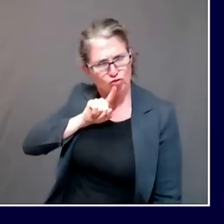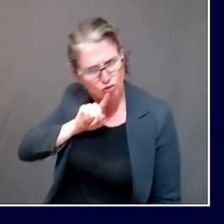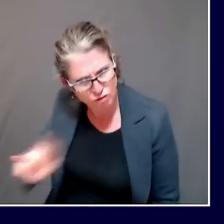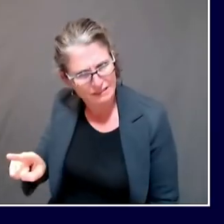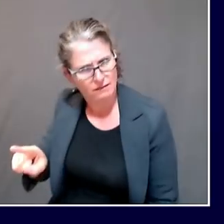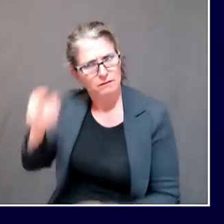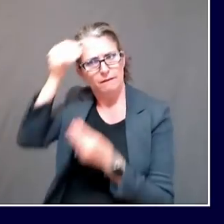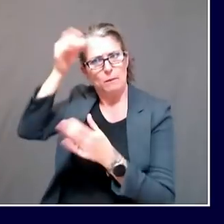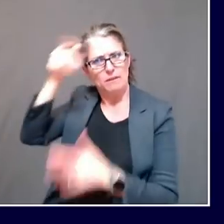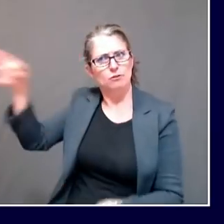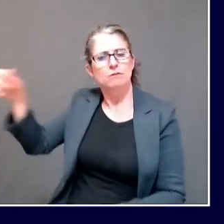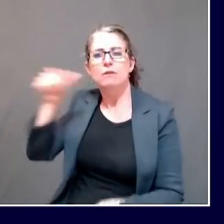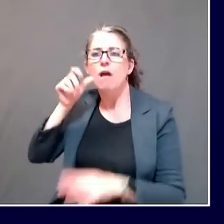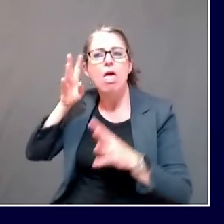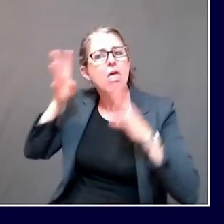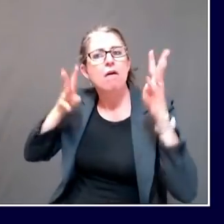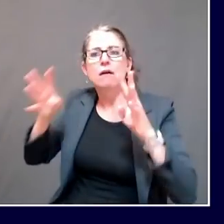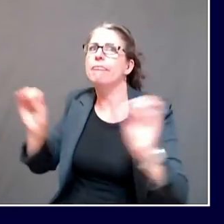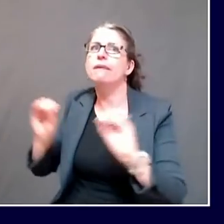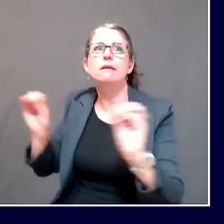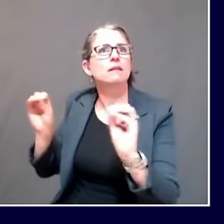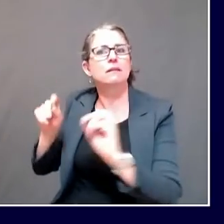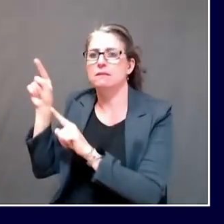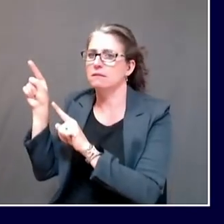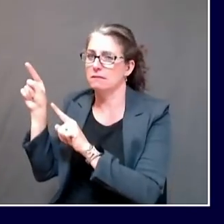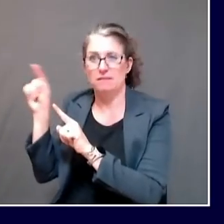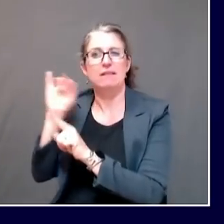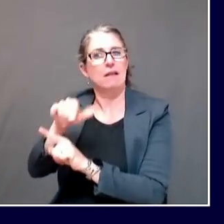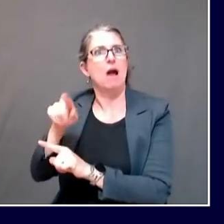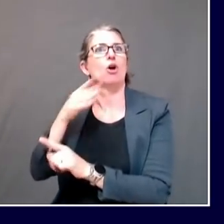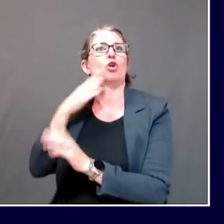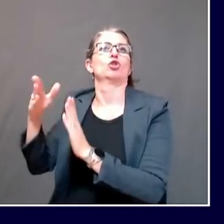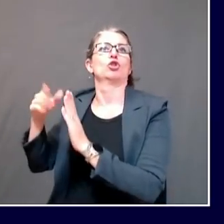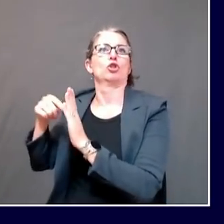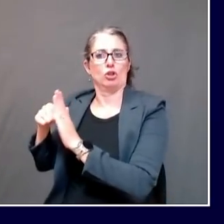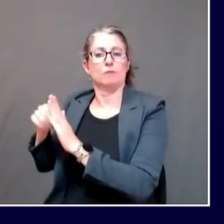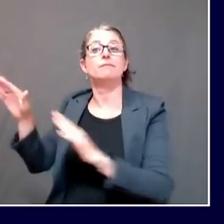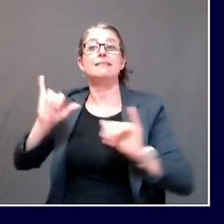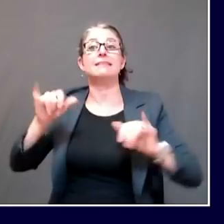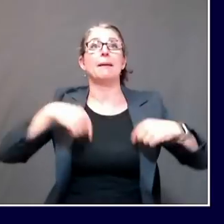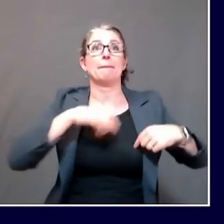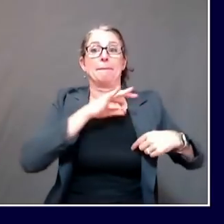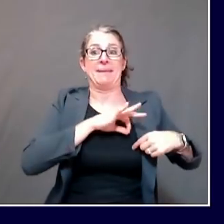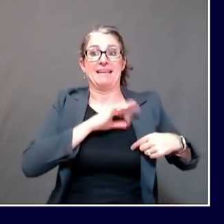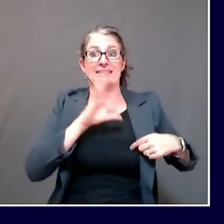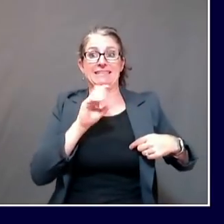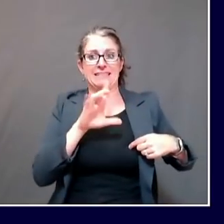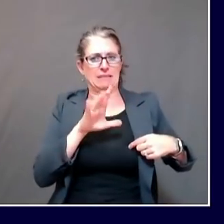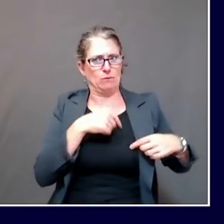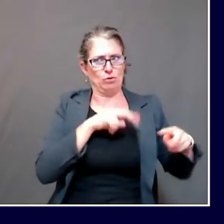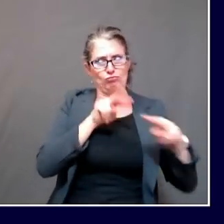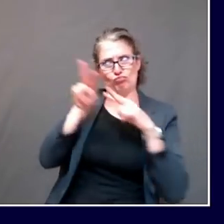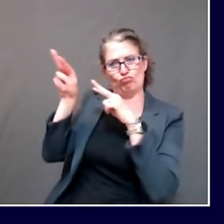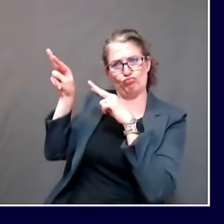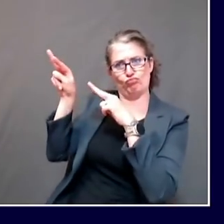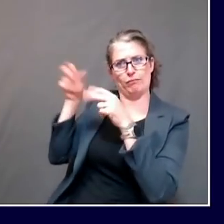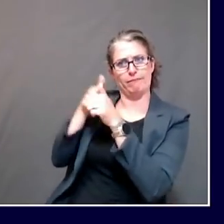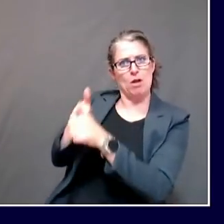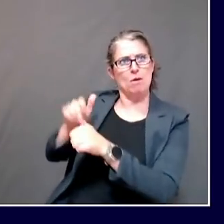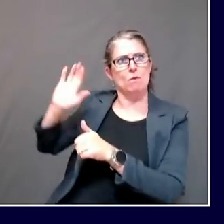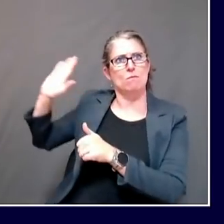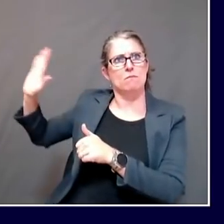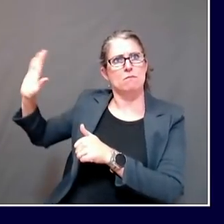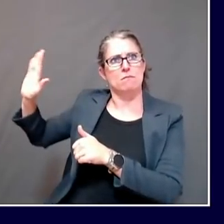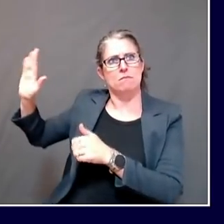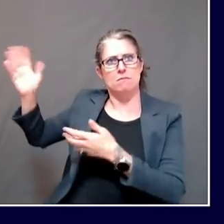what the data show and at what point we think vaccination is ready to go. This is going to be a topic of national conversation for quite